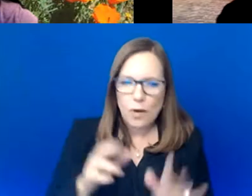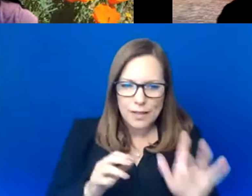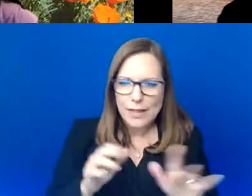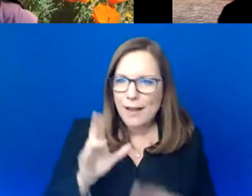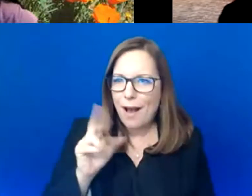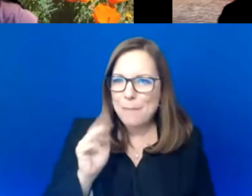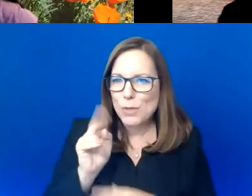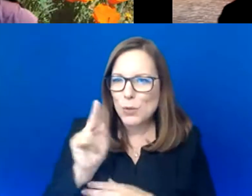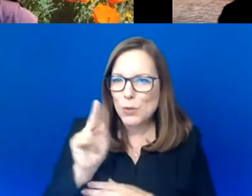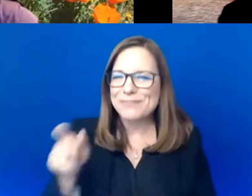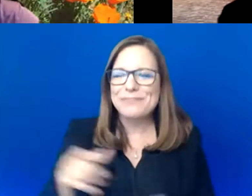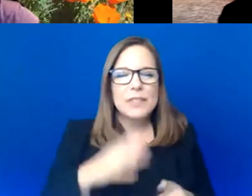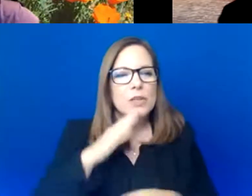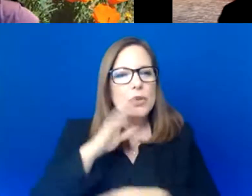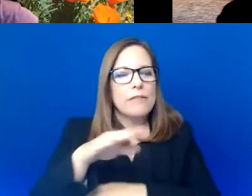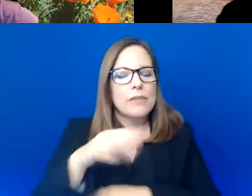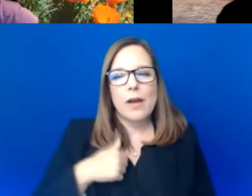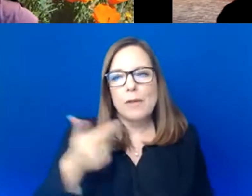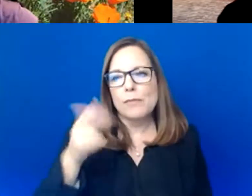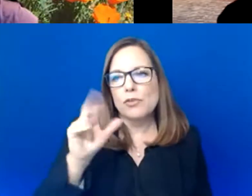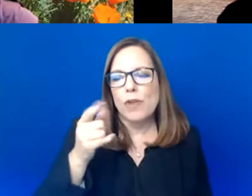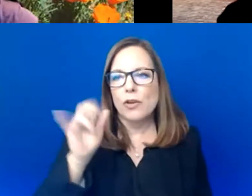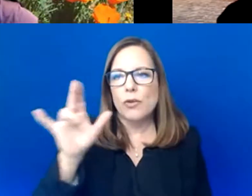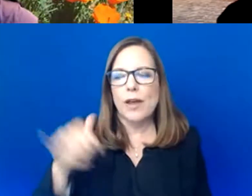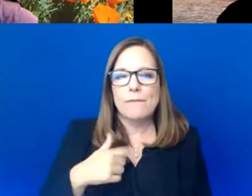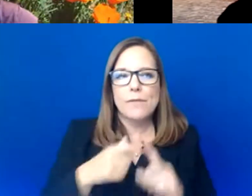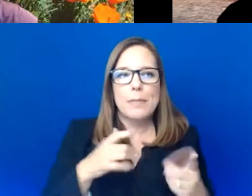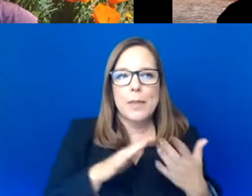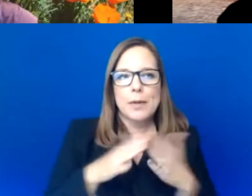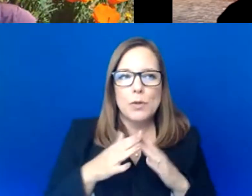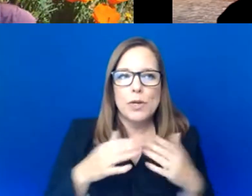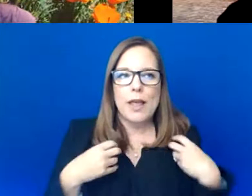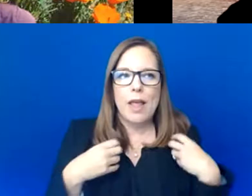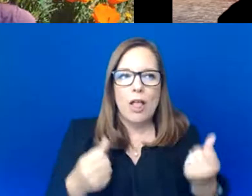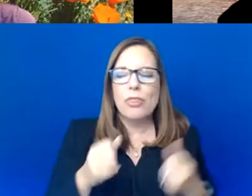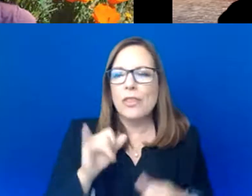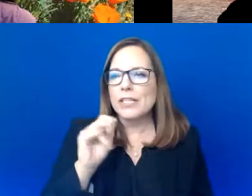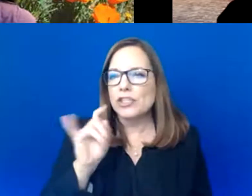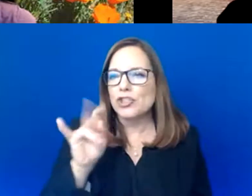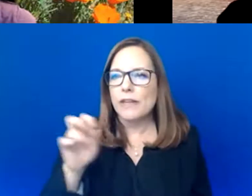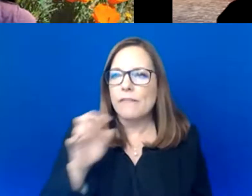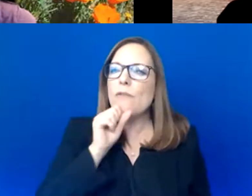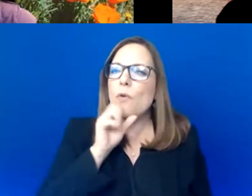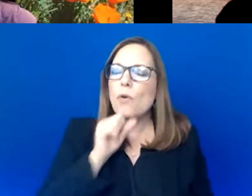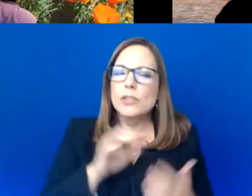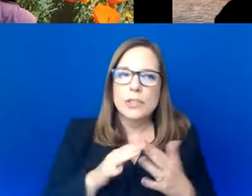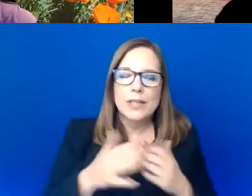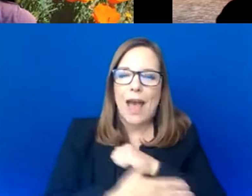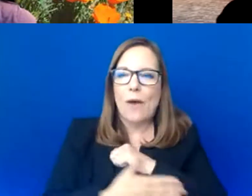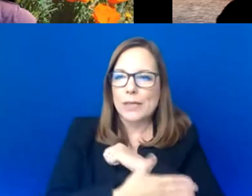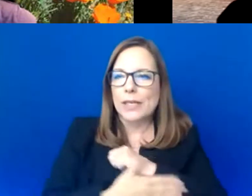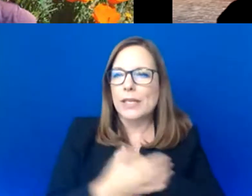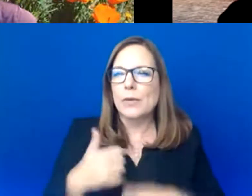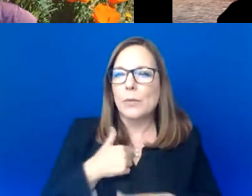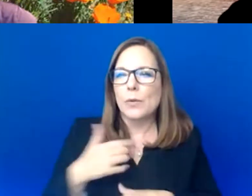Good afternoon, everybody. My name is Gregory Mathis. I'm with Community Health Initiative of Orange County, and we're a partner with the ADRC in Orange